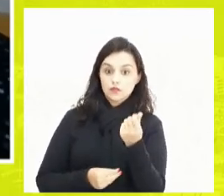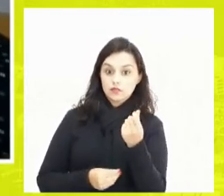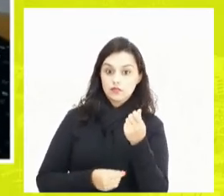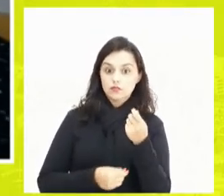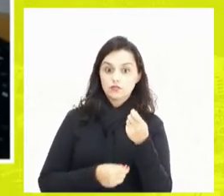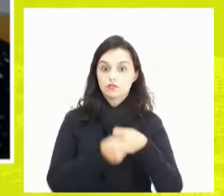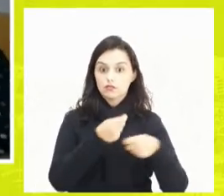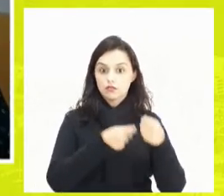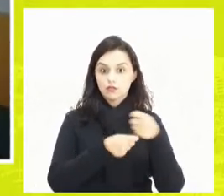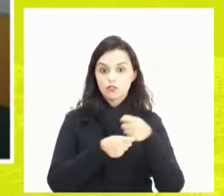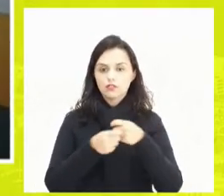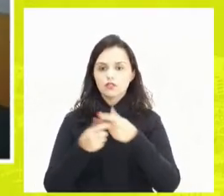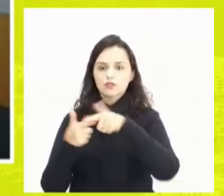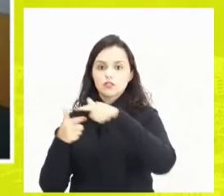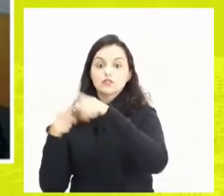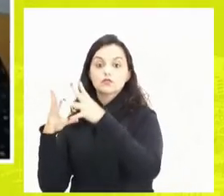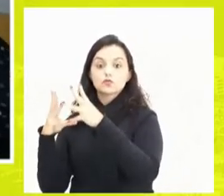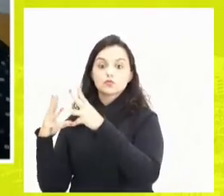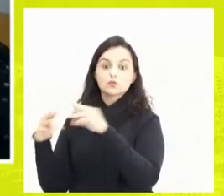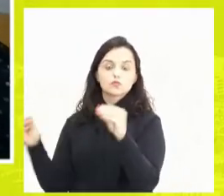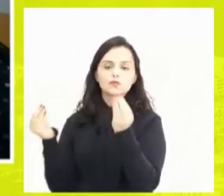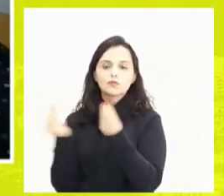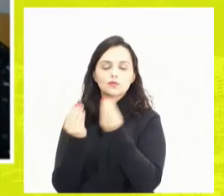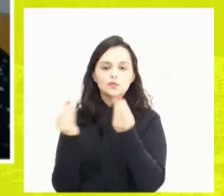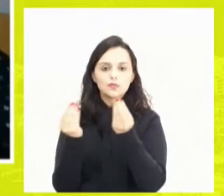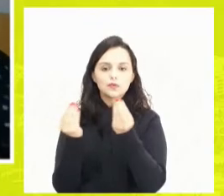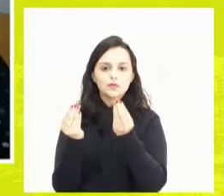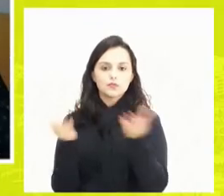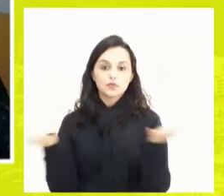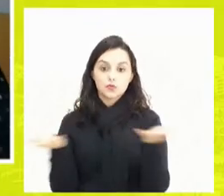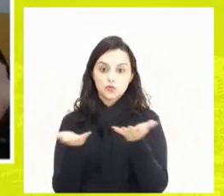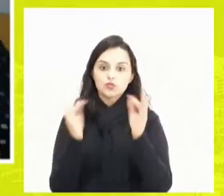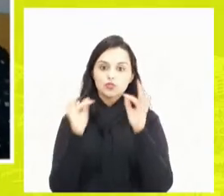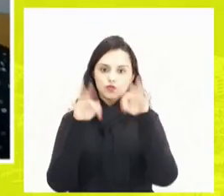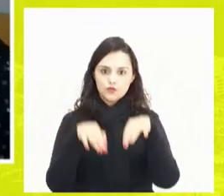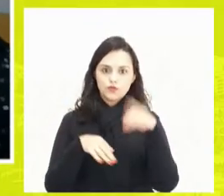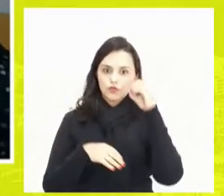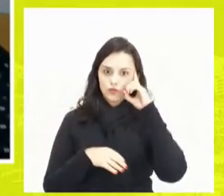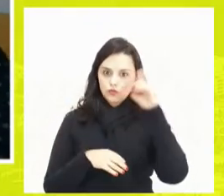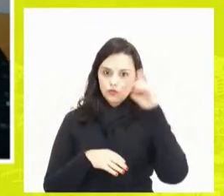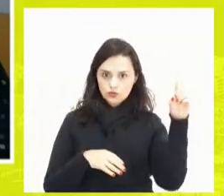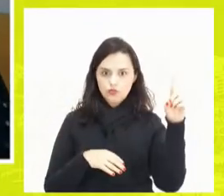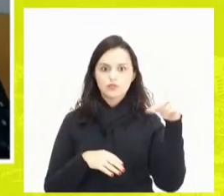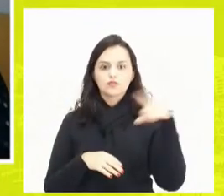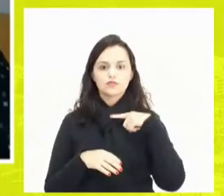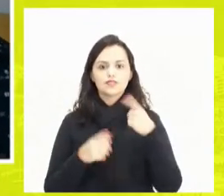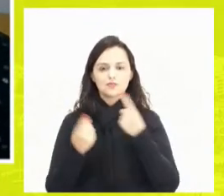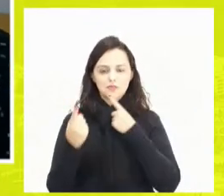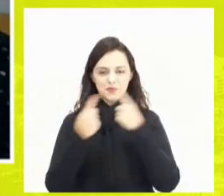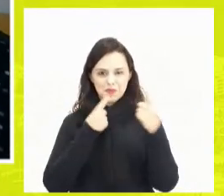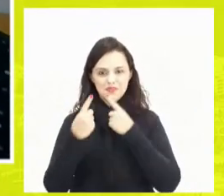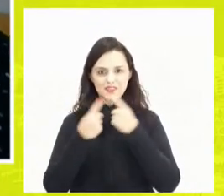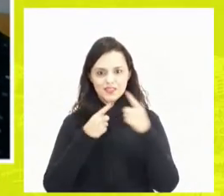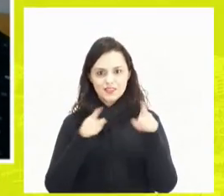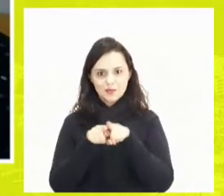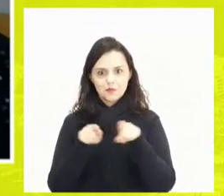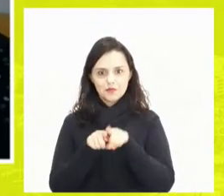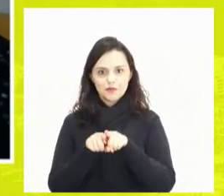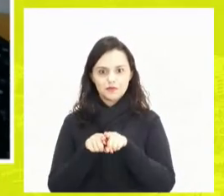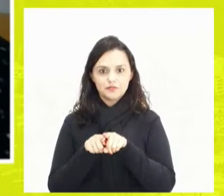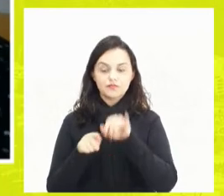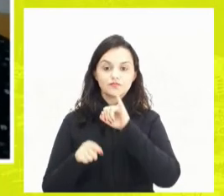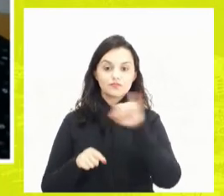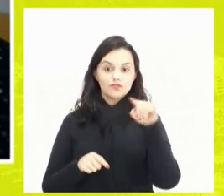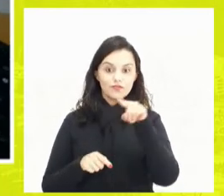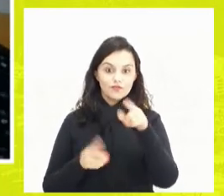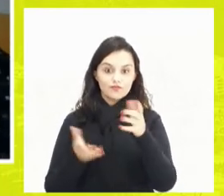a little bit of the uh the whole if new body ticket for the later